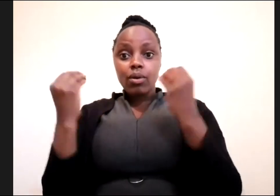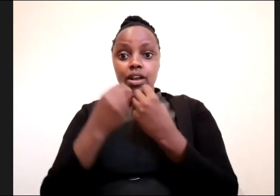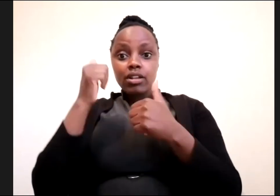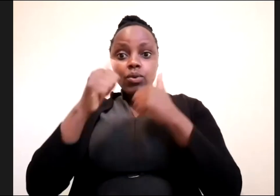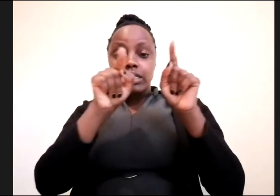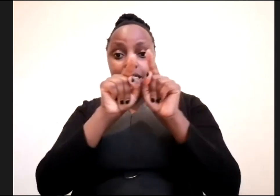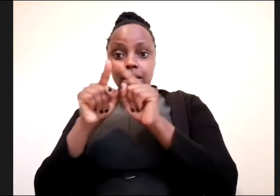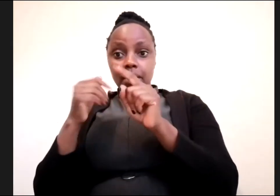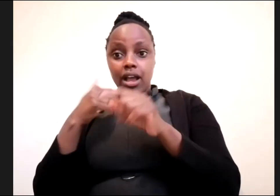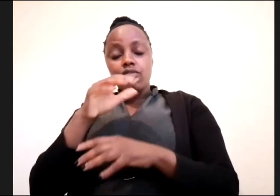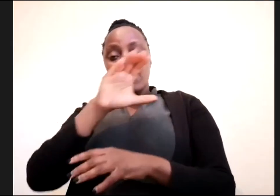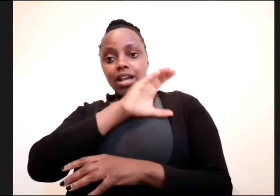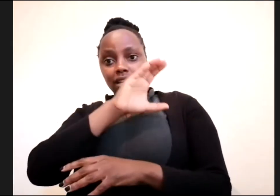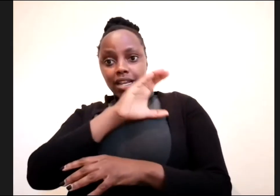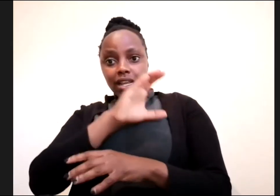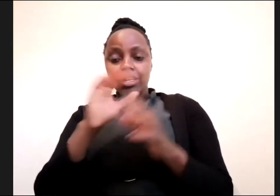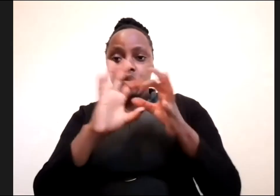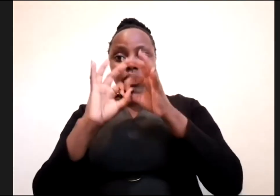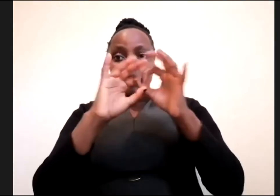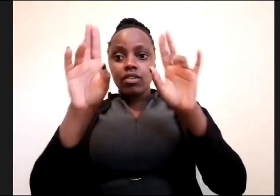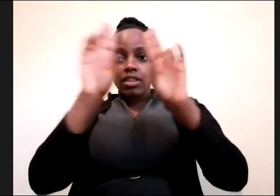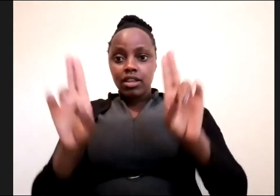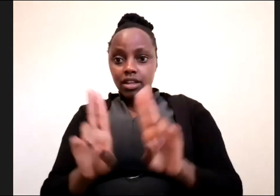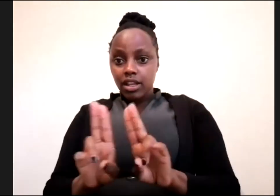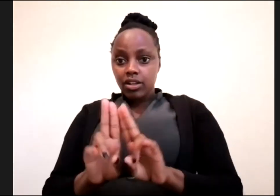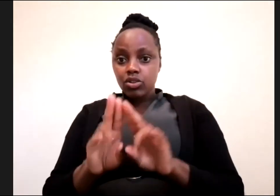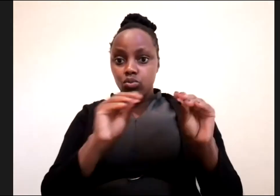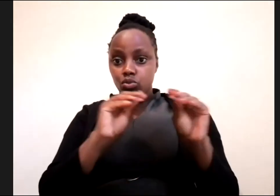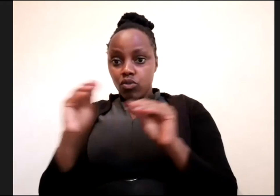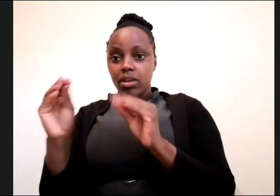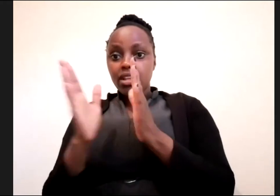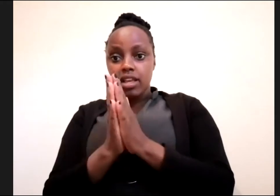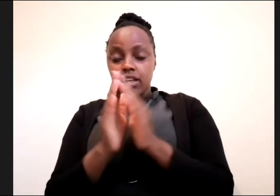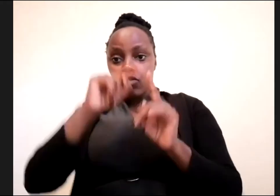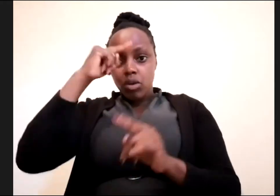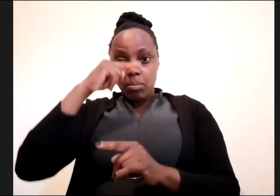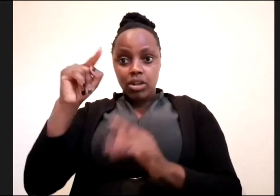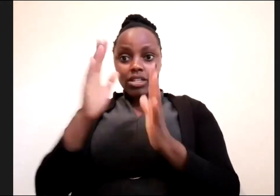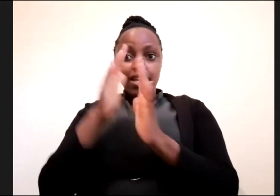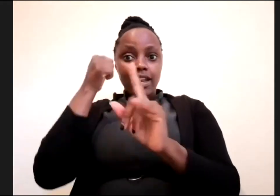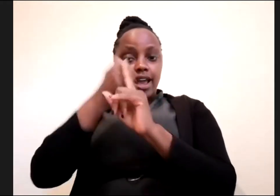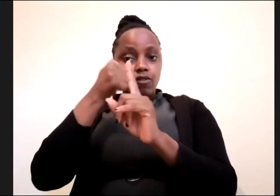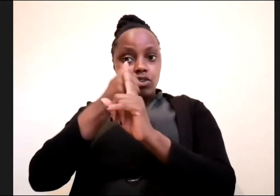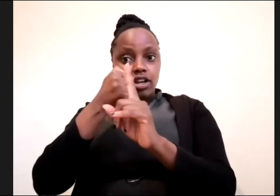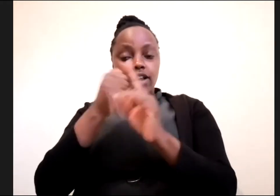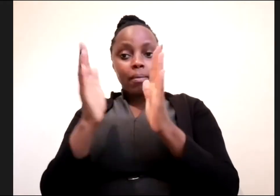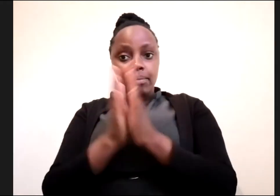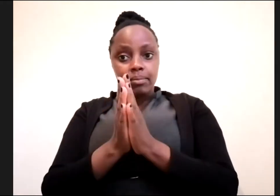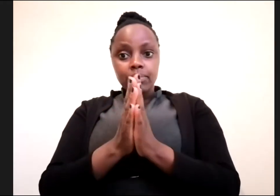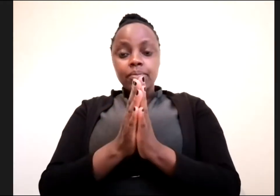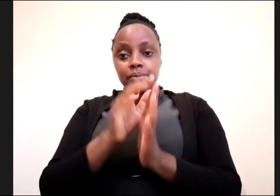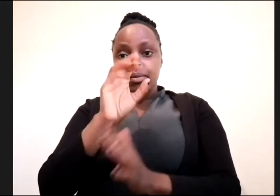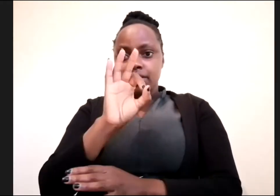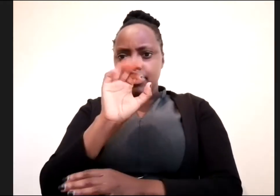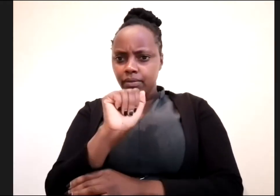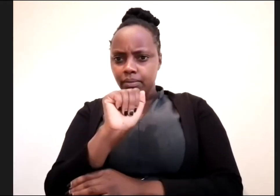catalyzes collaboration within the international fair trade movement on policy, advocacy, and campaigning.